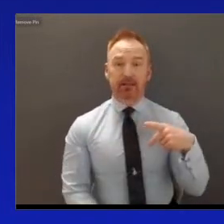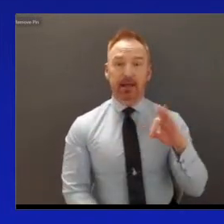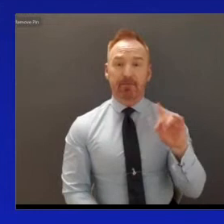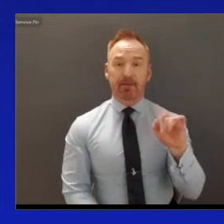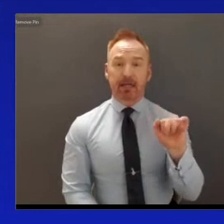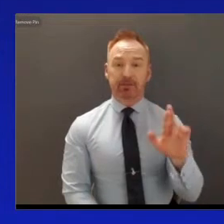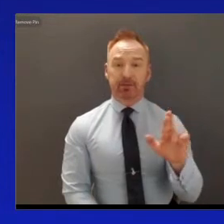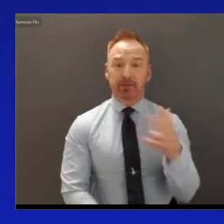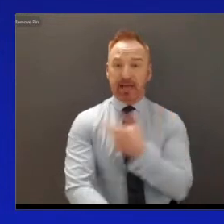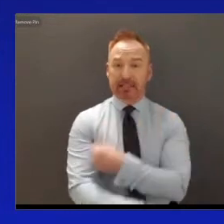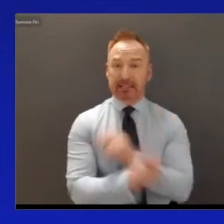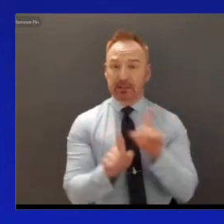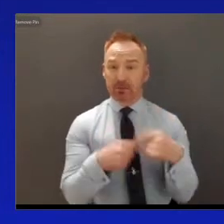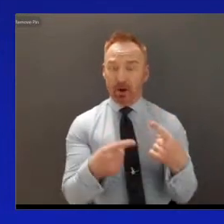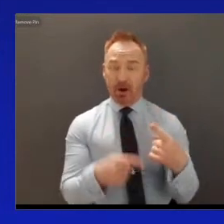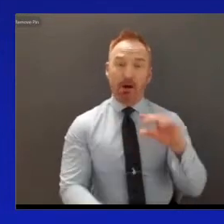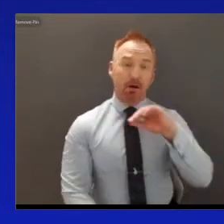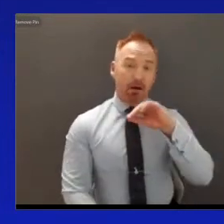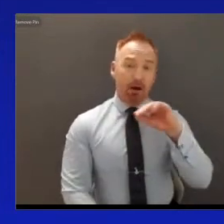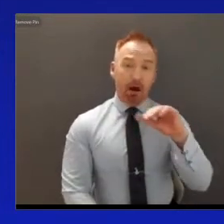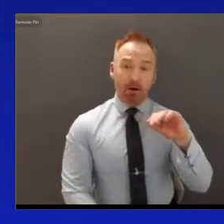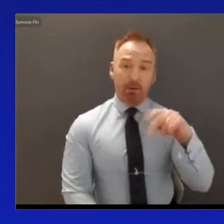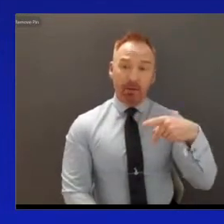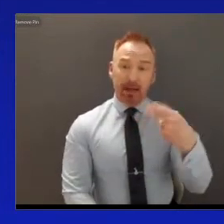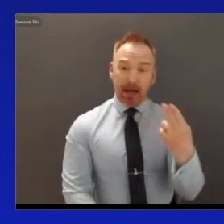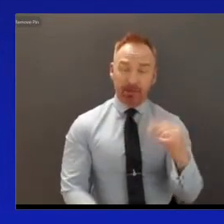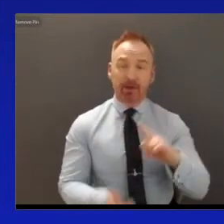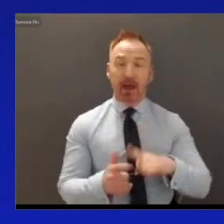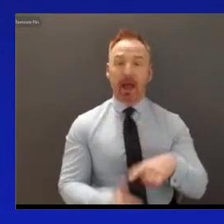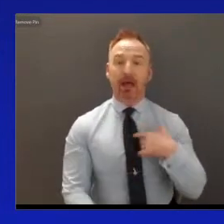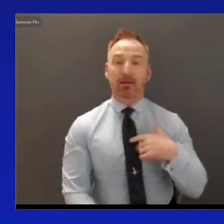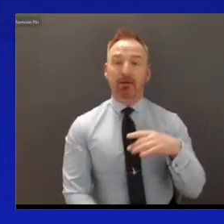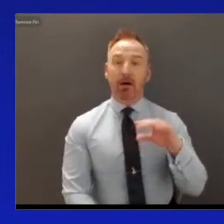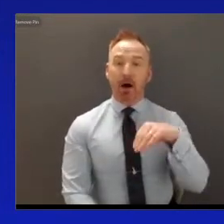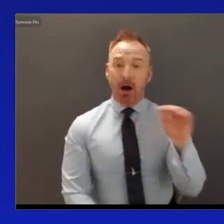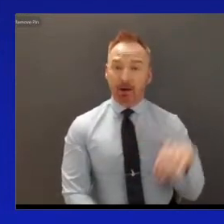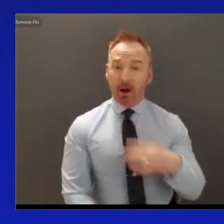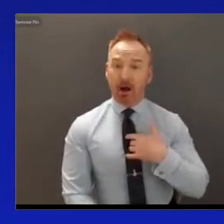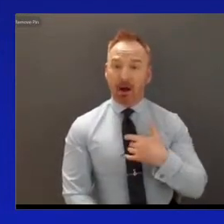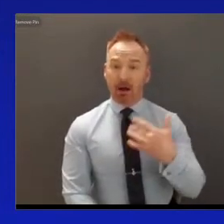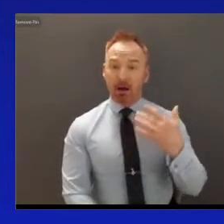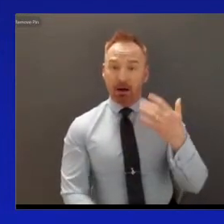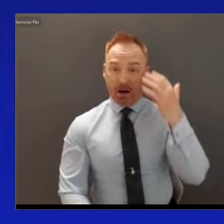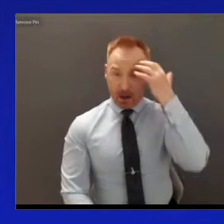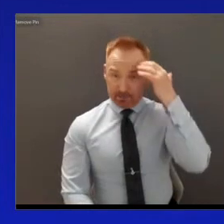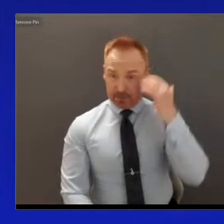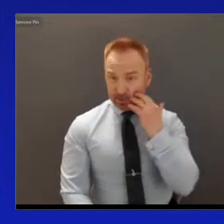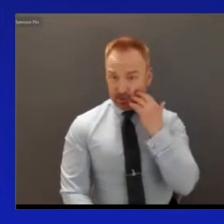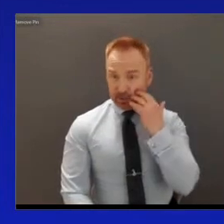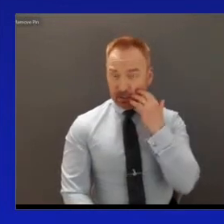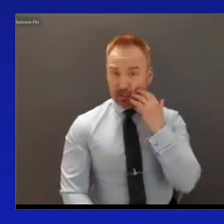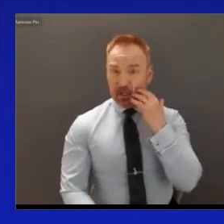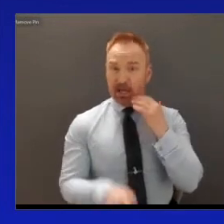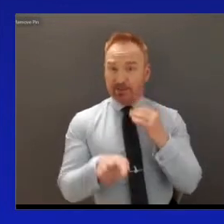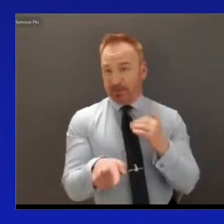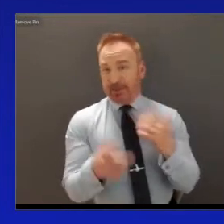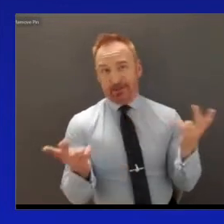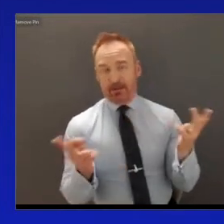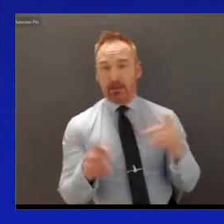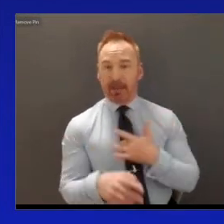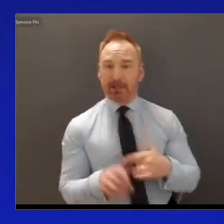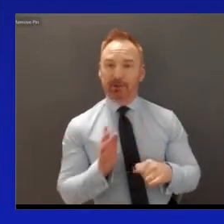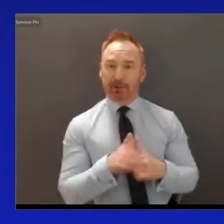and the Ottawa Public Health team and the Ottawa Hospital are doing as we speak, the math, as we say, to look